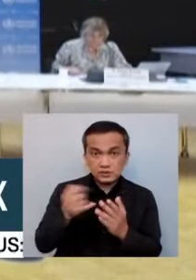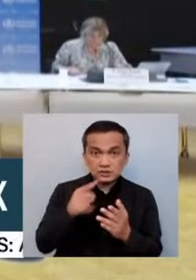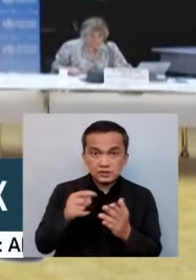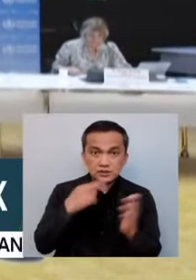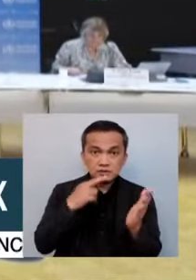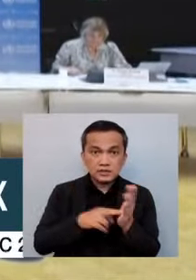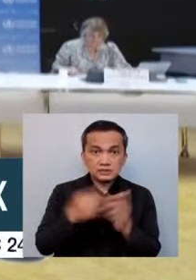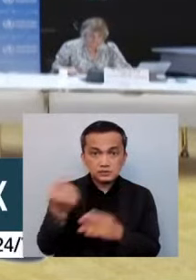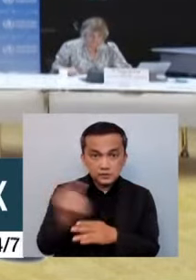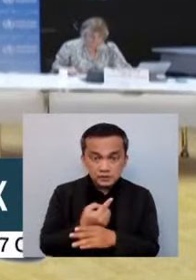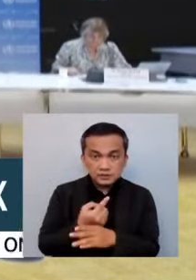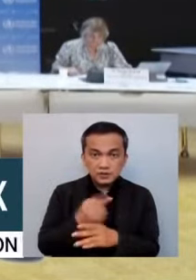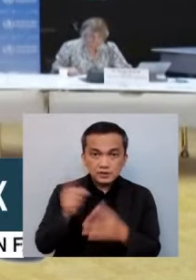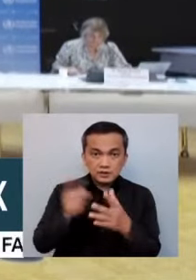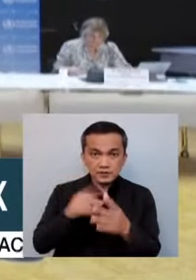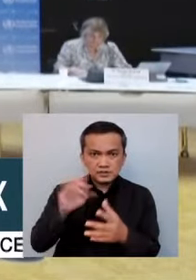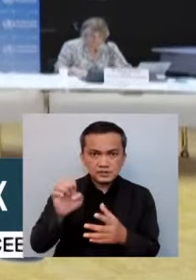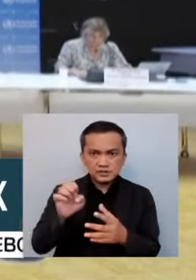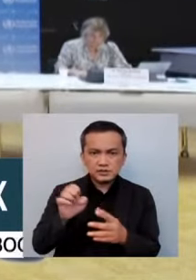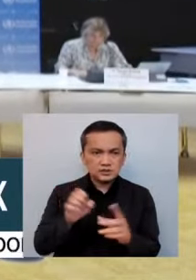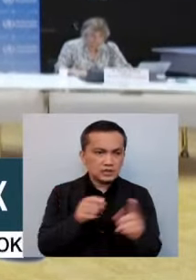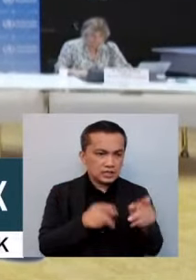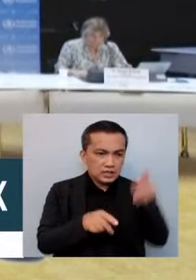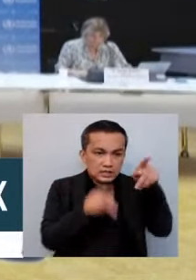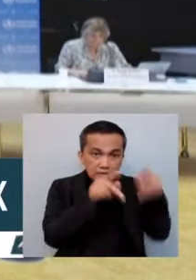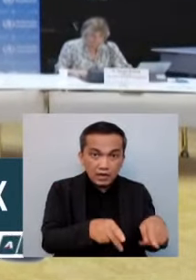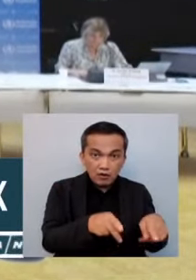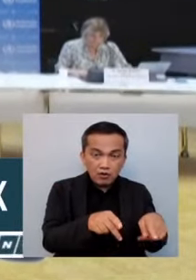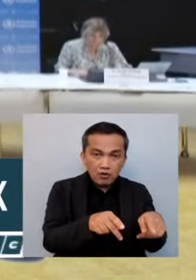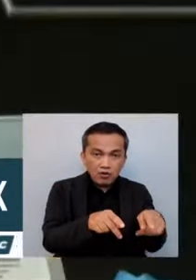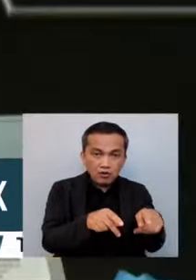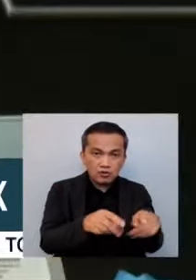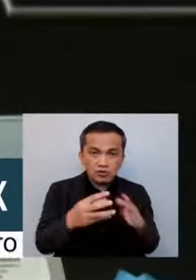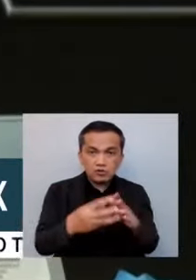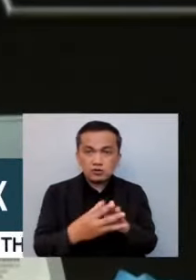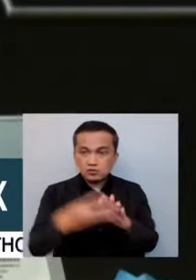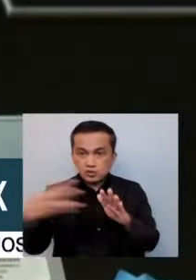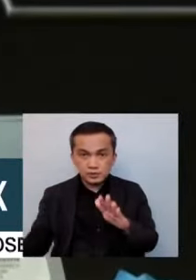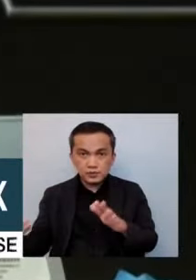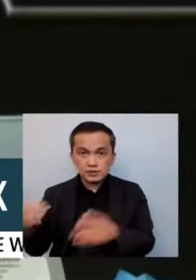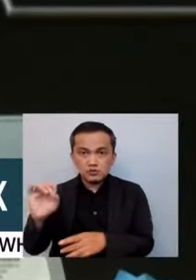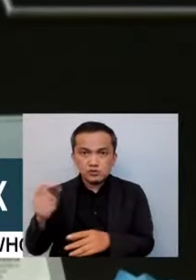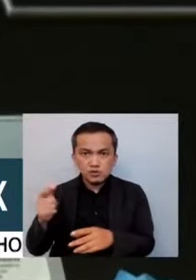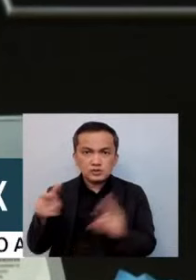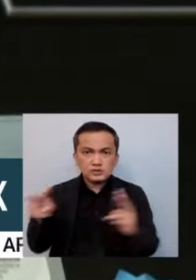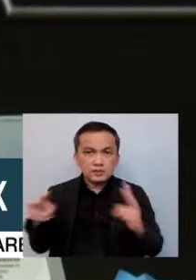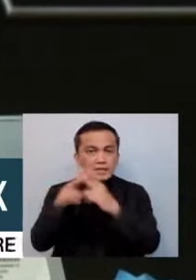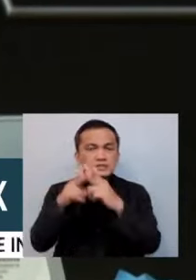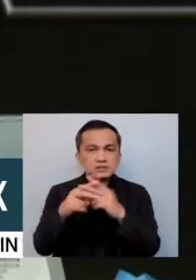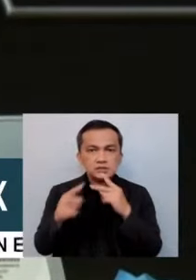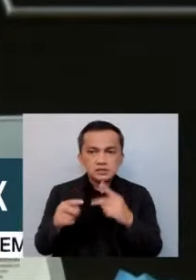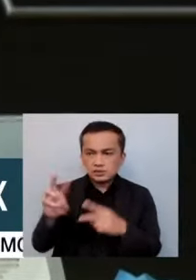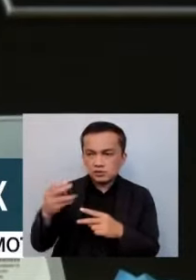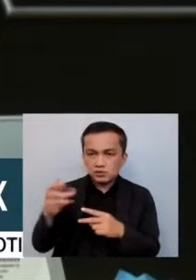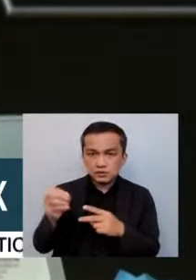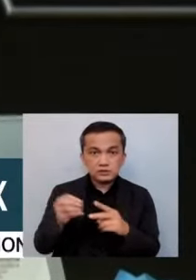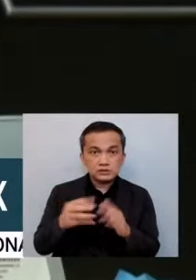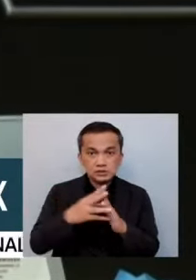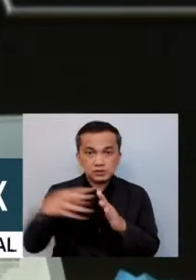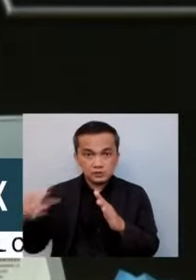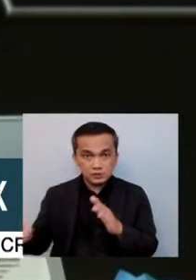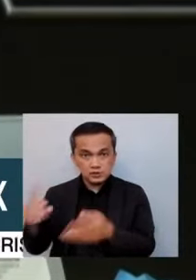week the first case of human-to-dog transmission in Paris. The WHO warns while the transmission of the virus to a dog